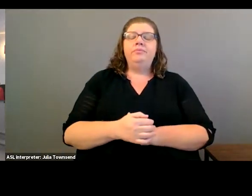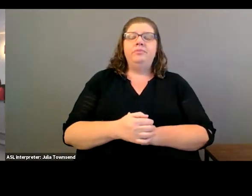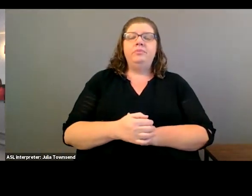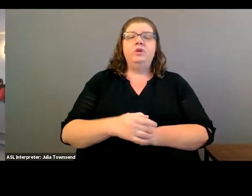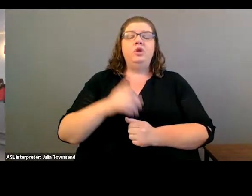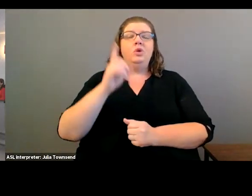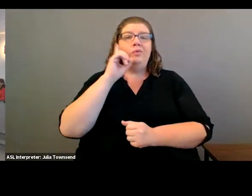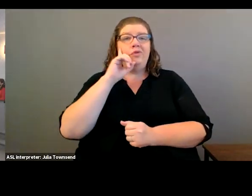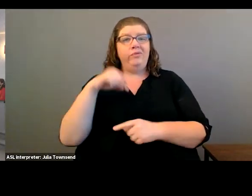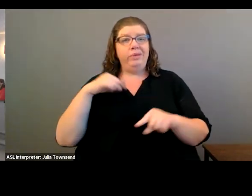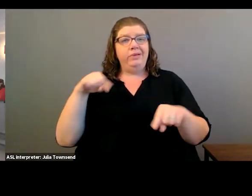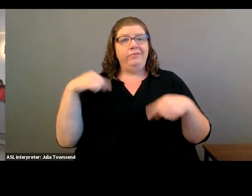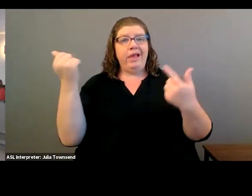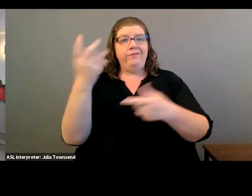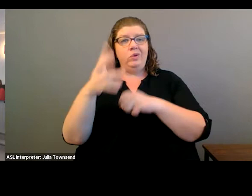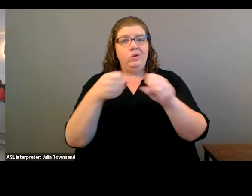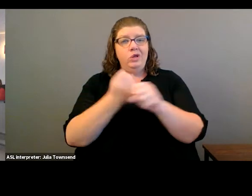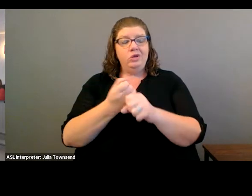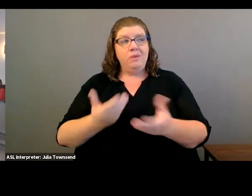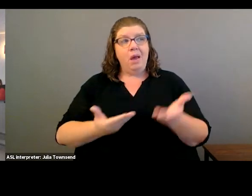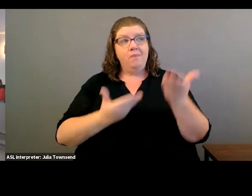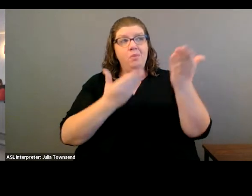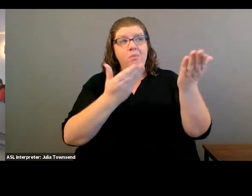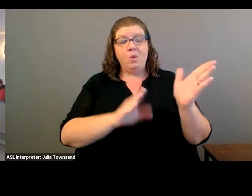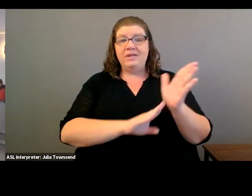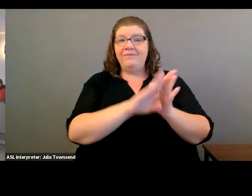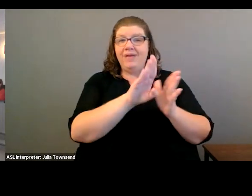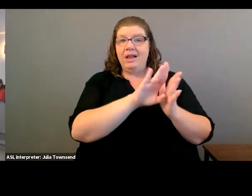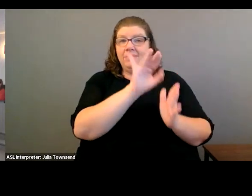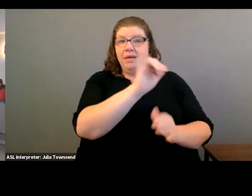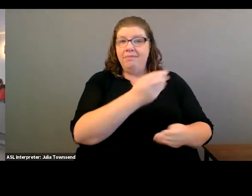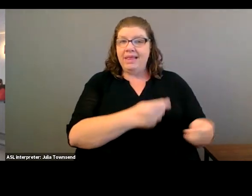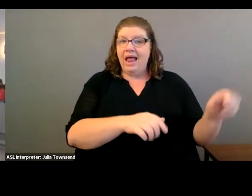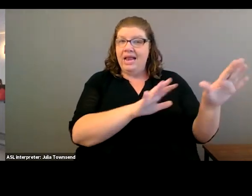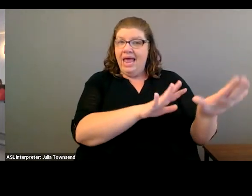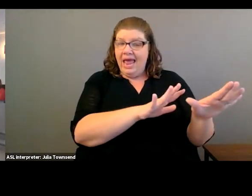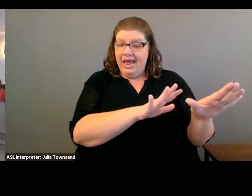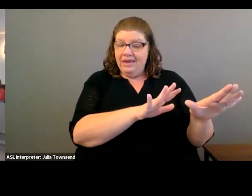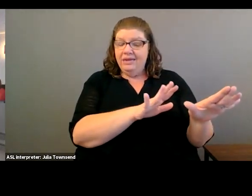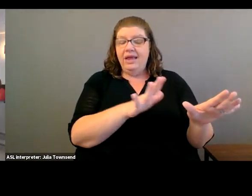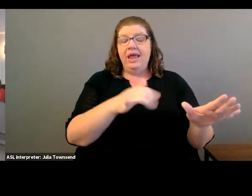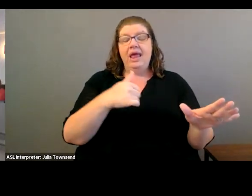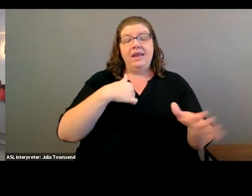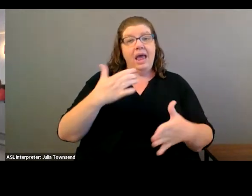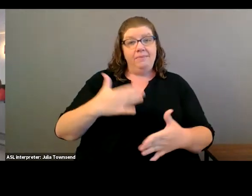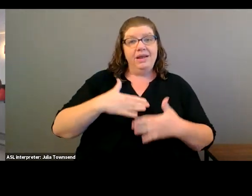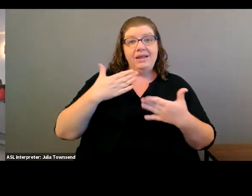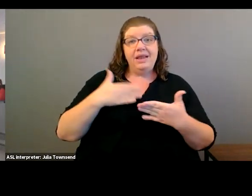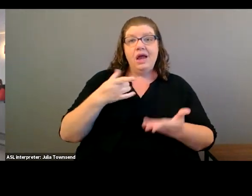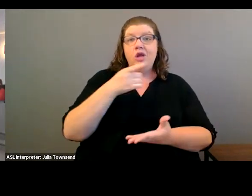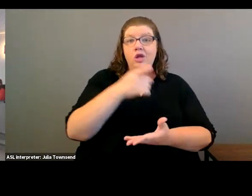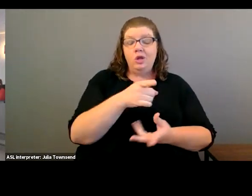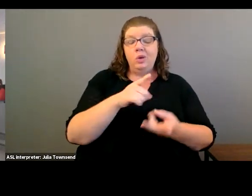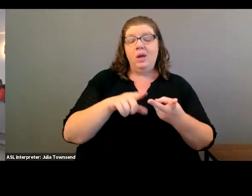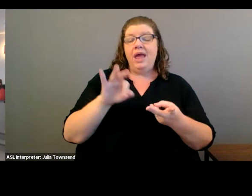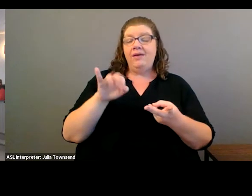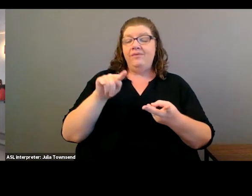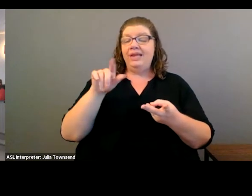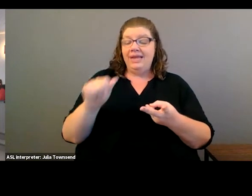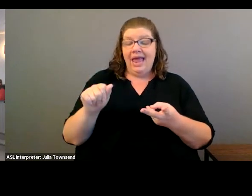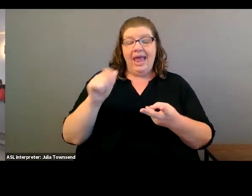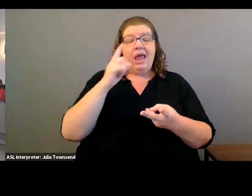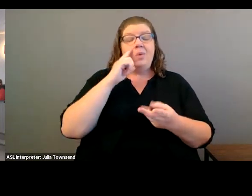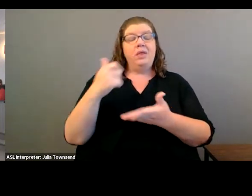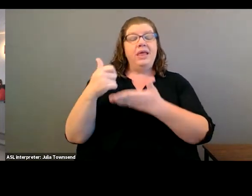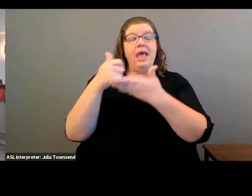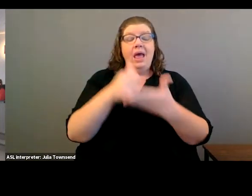few years about proposed developments of that parcel. And I'm delighted that you and FPA, with the help of the County